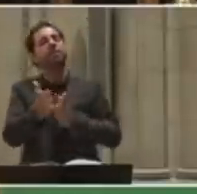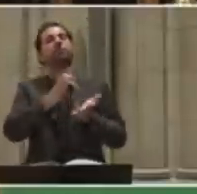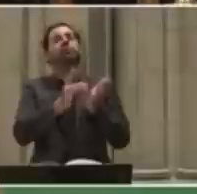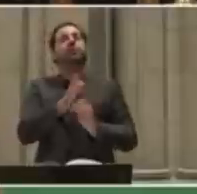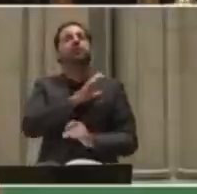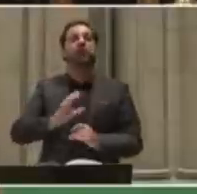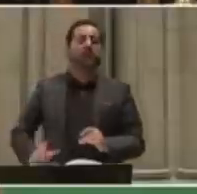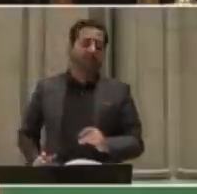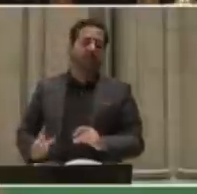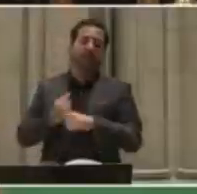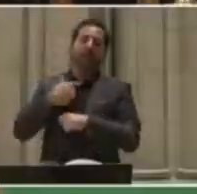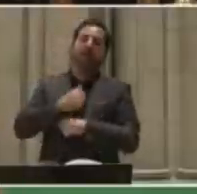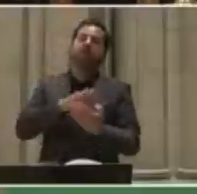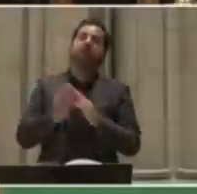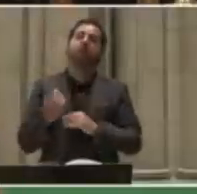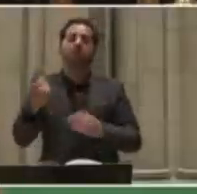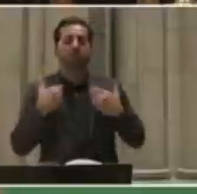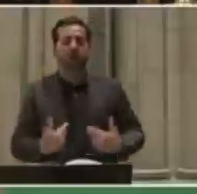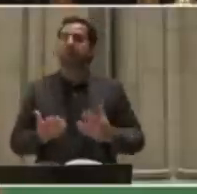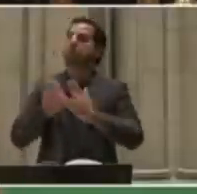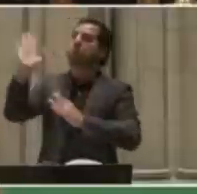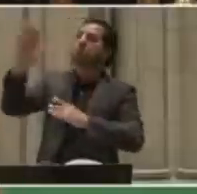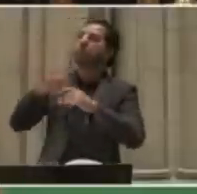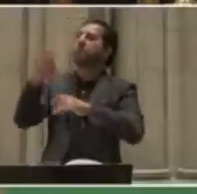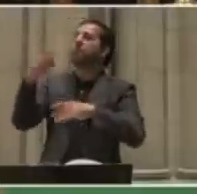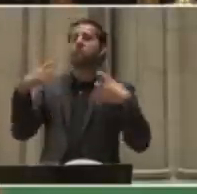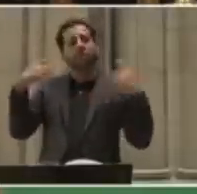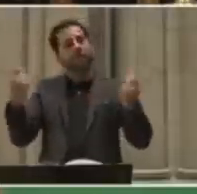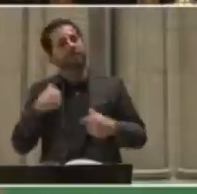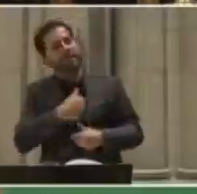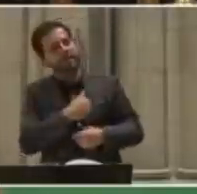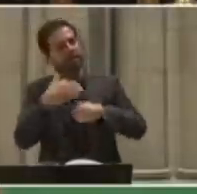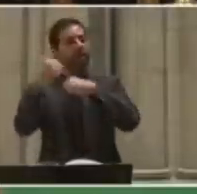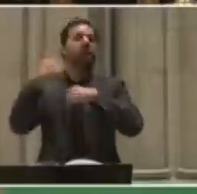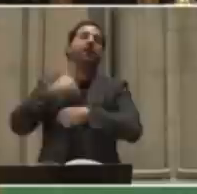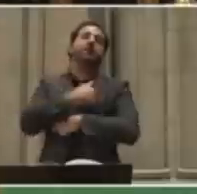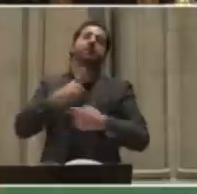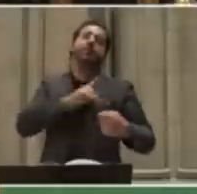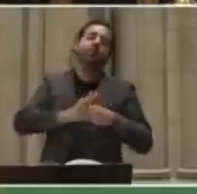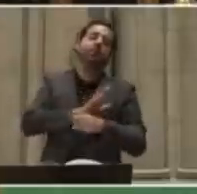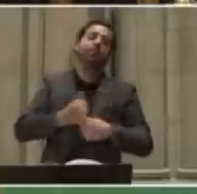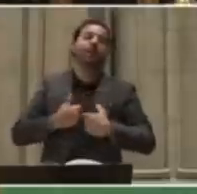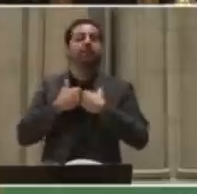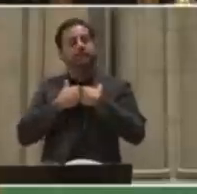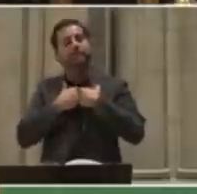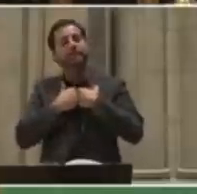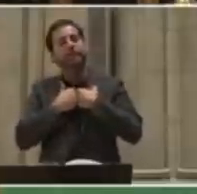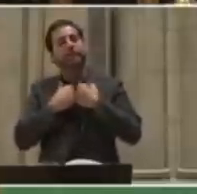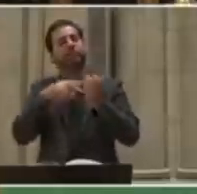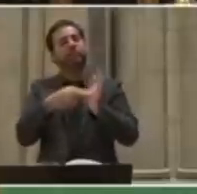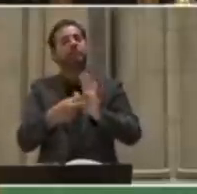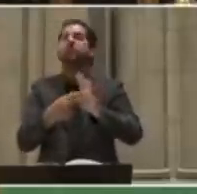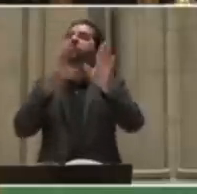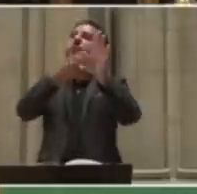Christ and knit us into one body. Through your Spirit, you replenish us and call us to fullness of life.